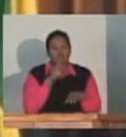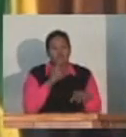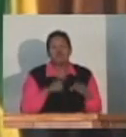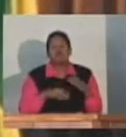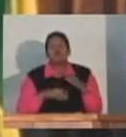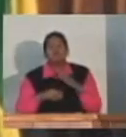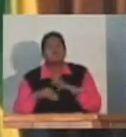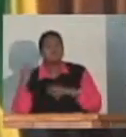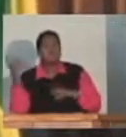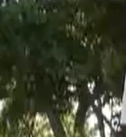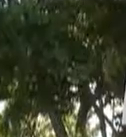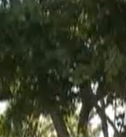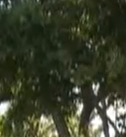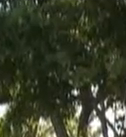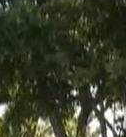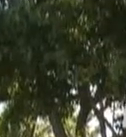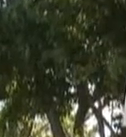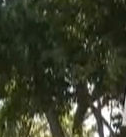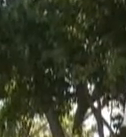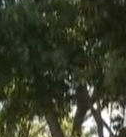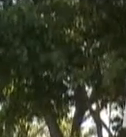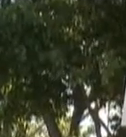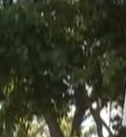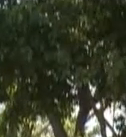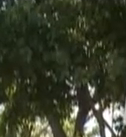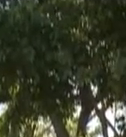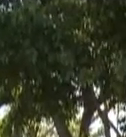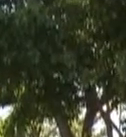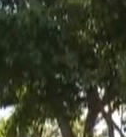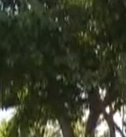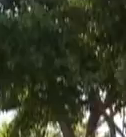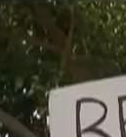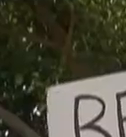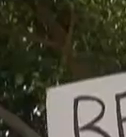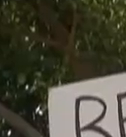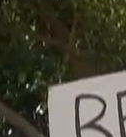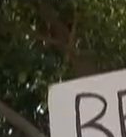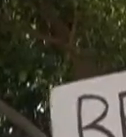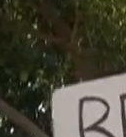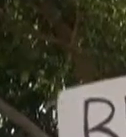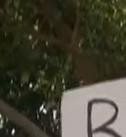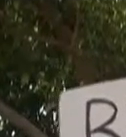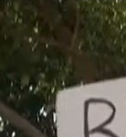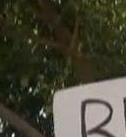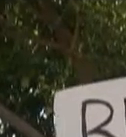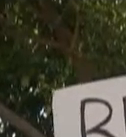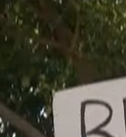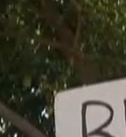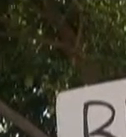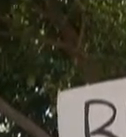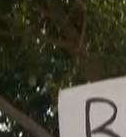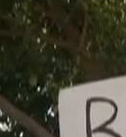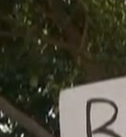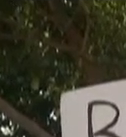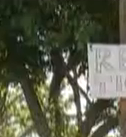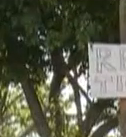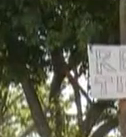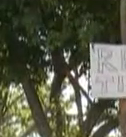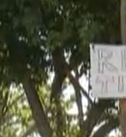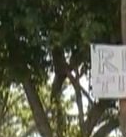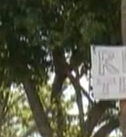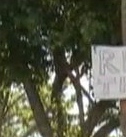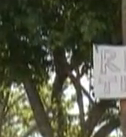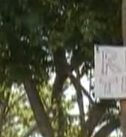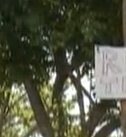and infrastructure. But it seems the most important issue the region wanted David Cameron to address